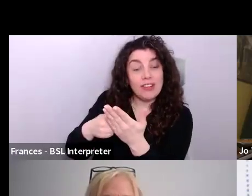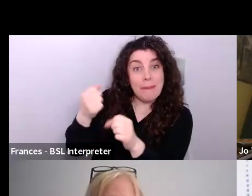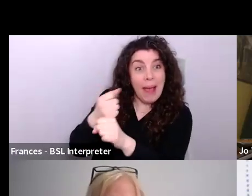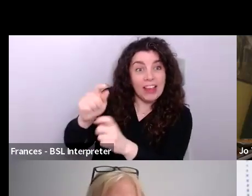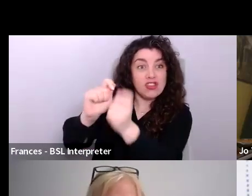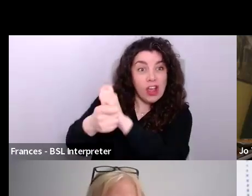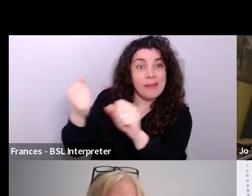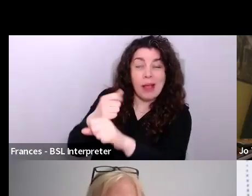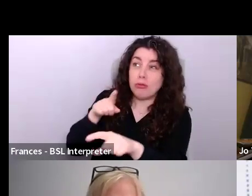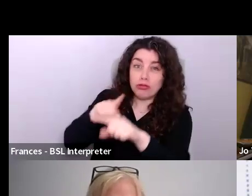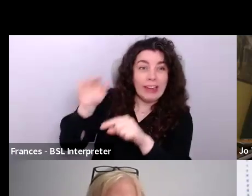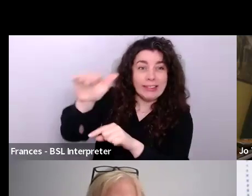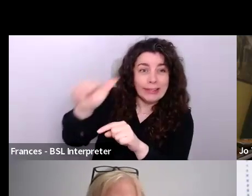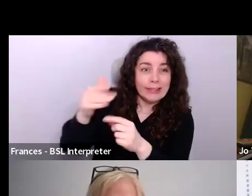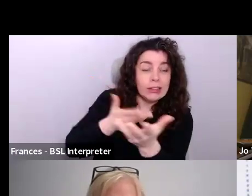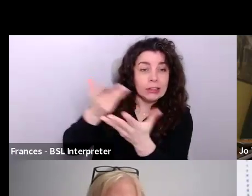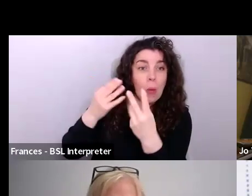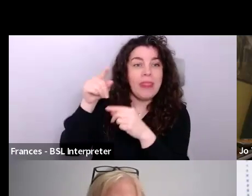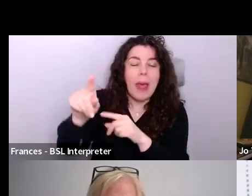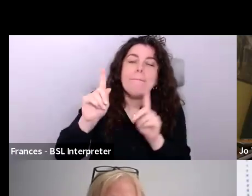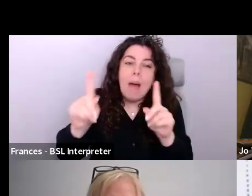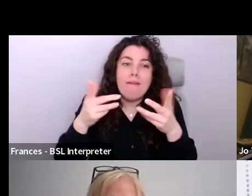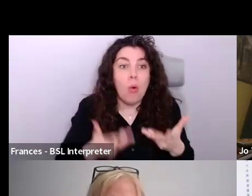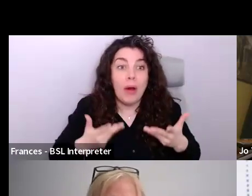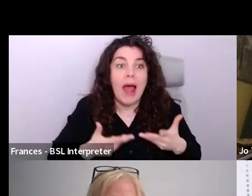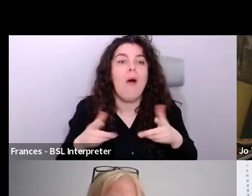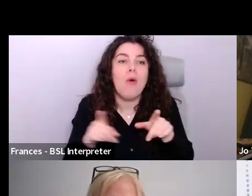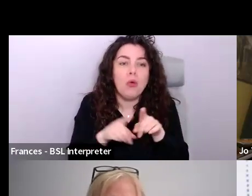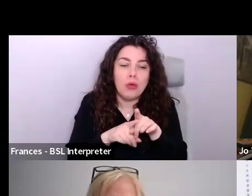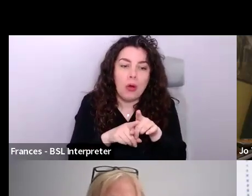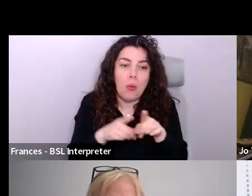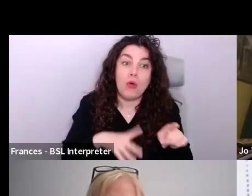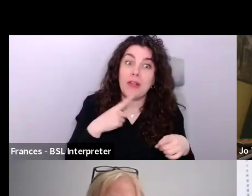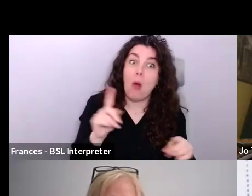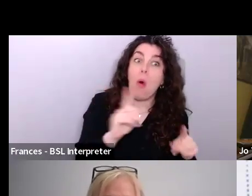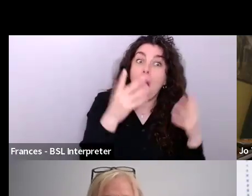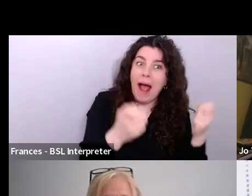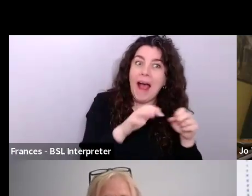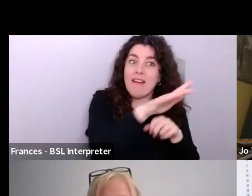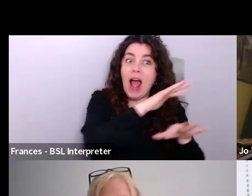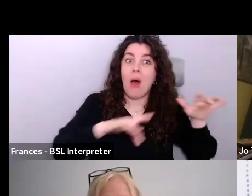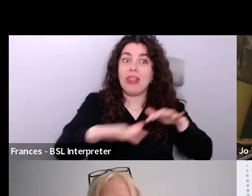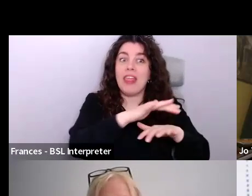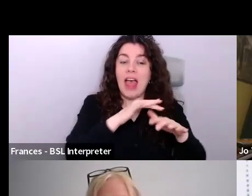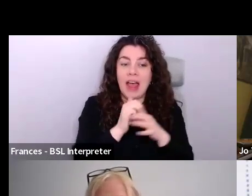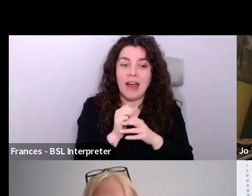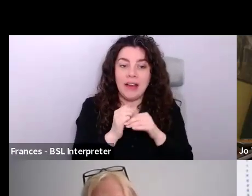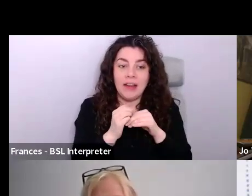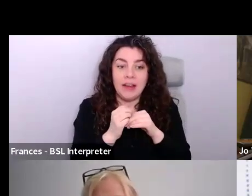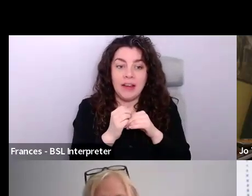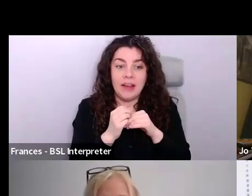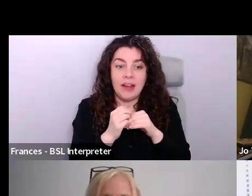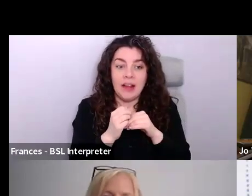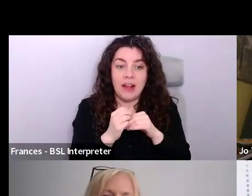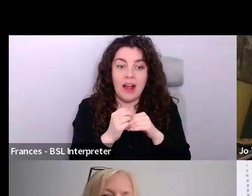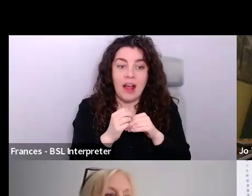them and make them work better. But for now, we just want to make sure that because there is a lot more that your average disabled person